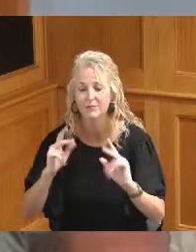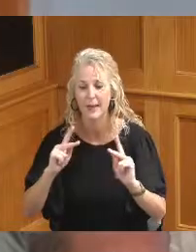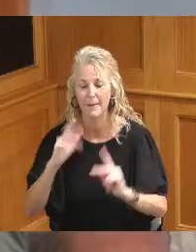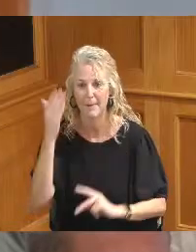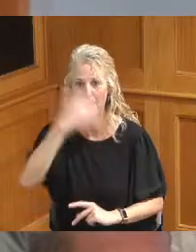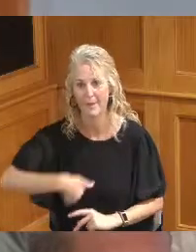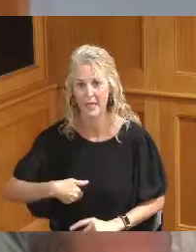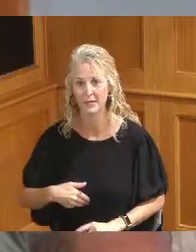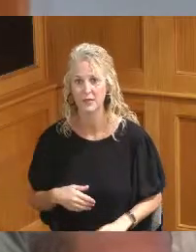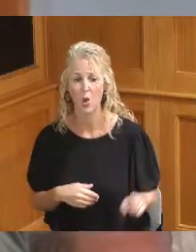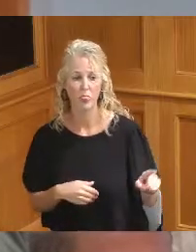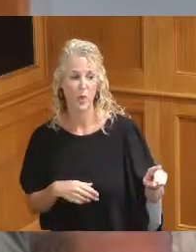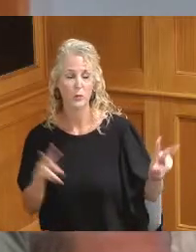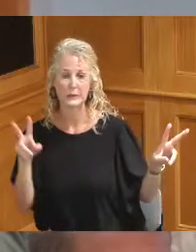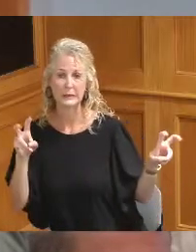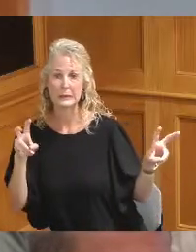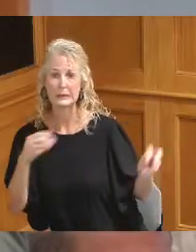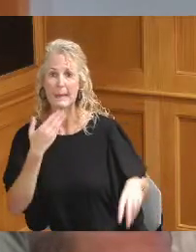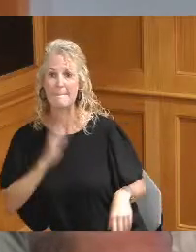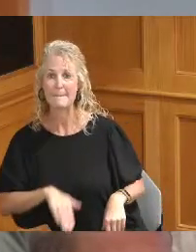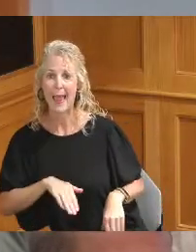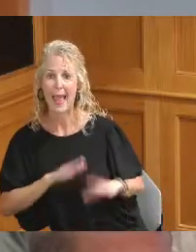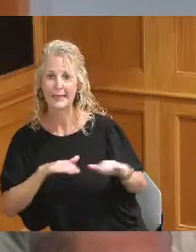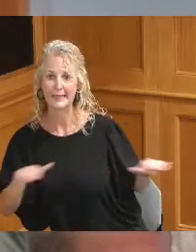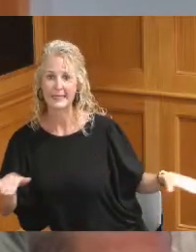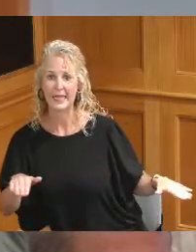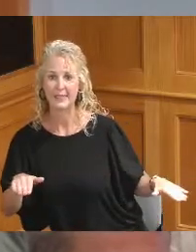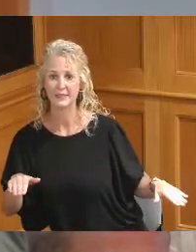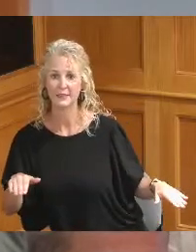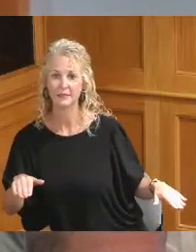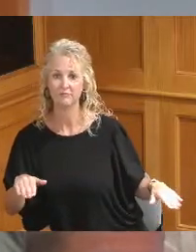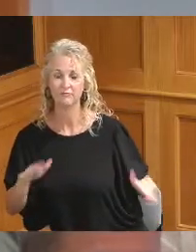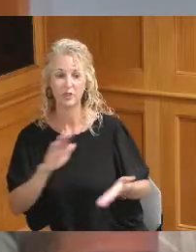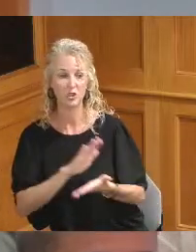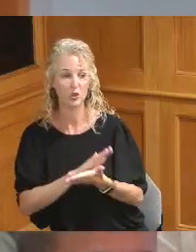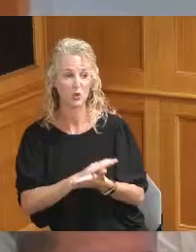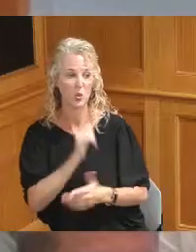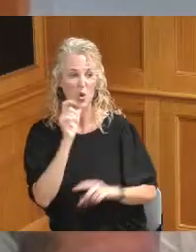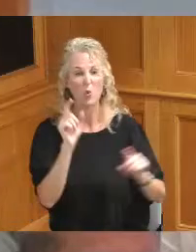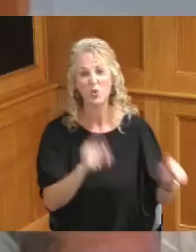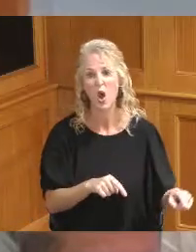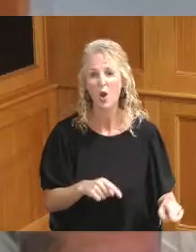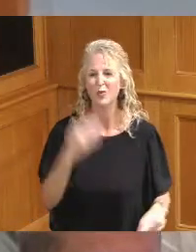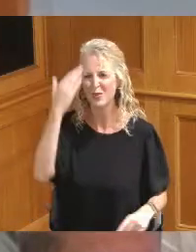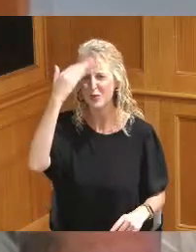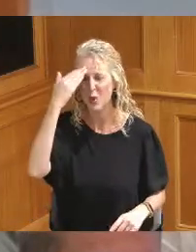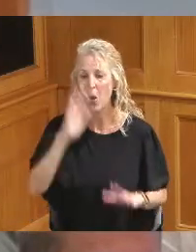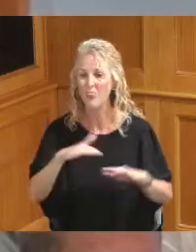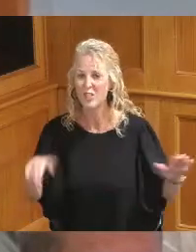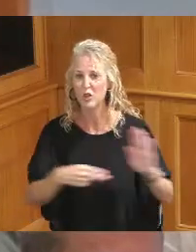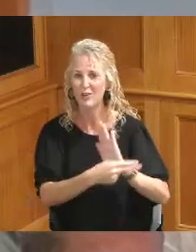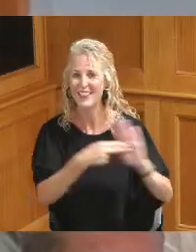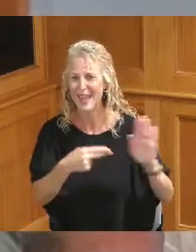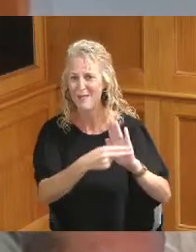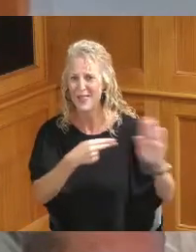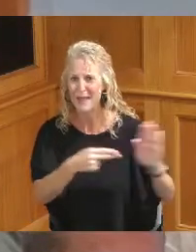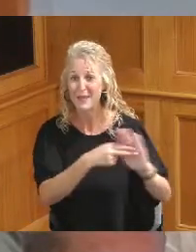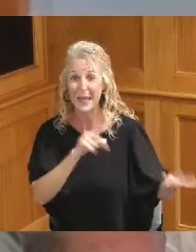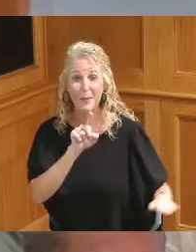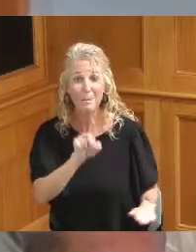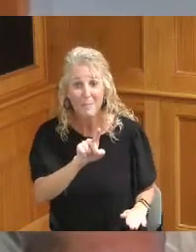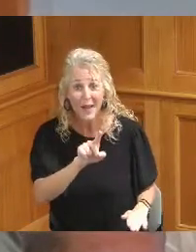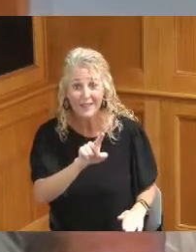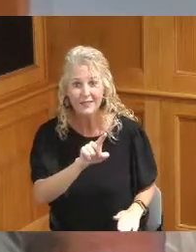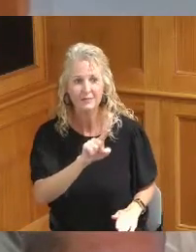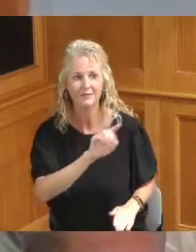Like, these are bad kids, these kids are delinquent, these kids are this and these kids are that. These kids have been through something and they're trying to communicate something with you and they don't have the